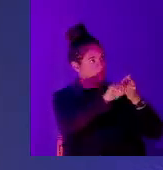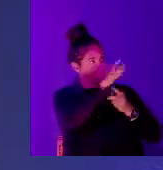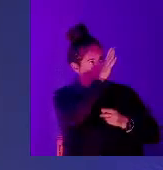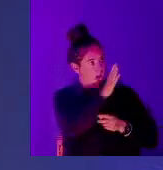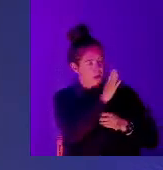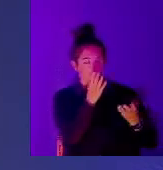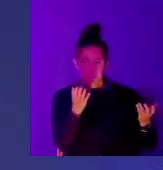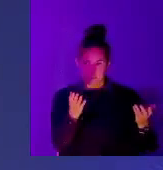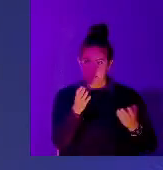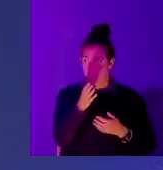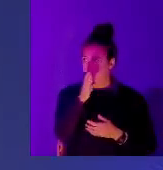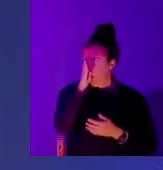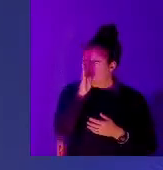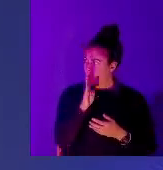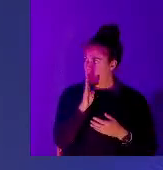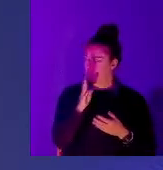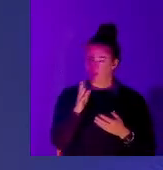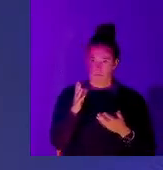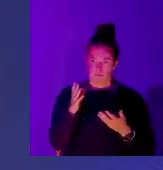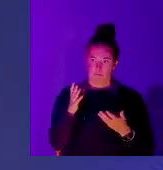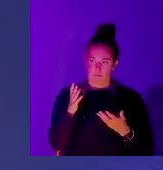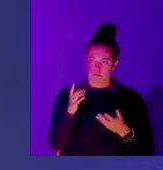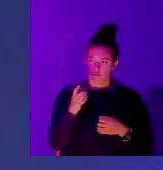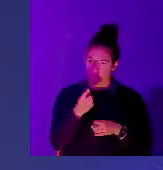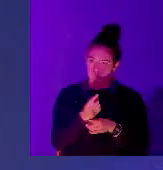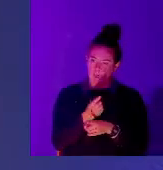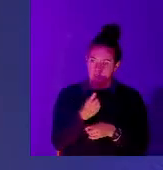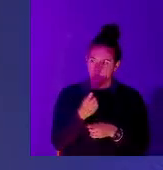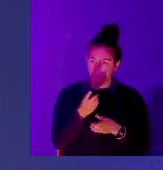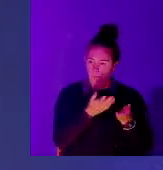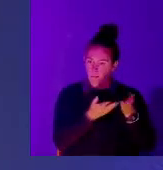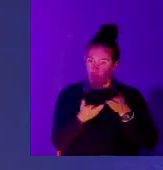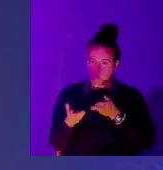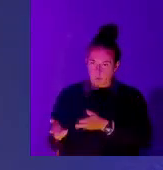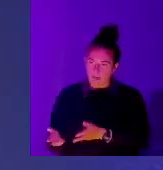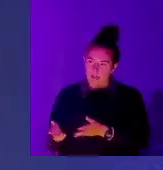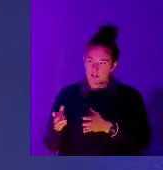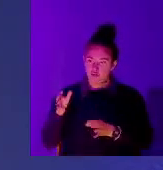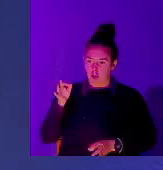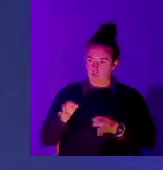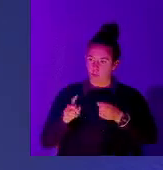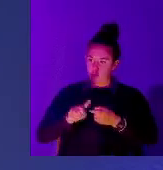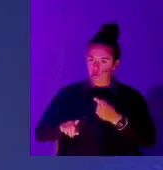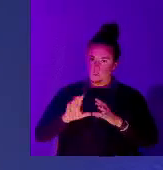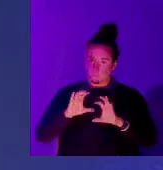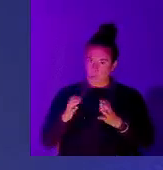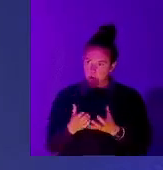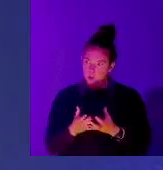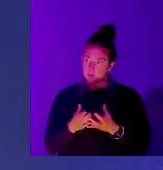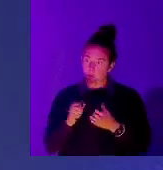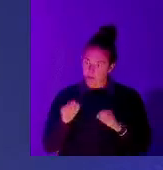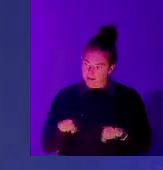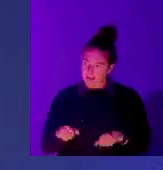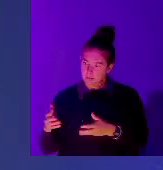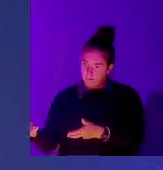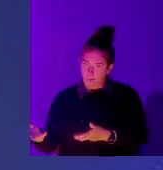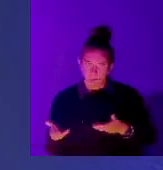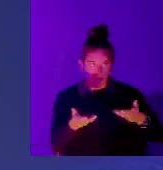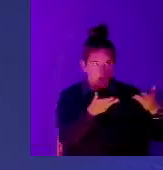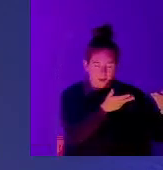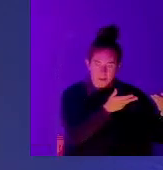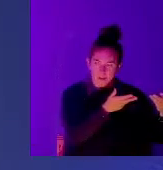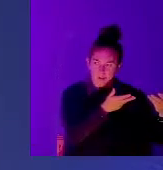bringing judgment on the world to draw people to him in their misery and their response to trials